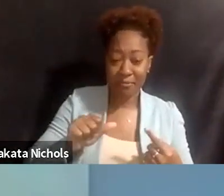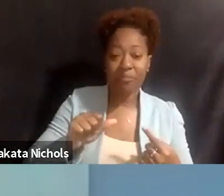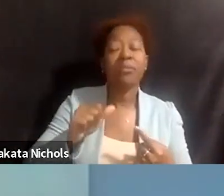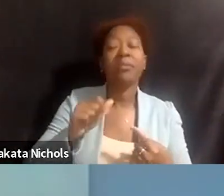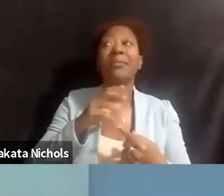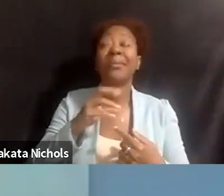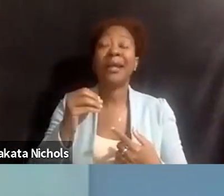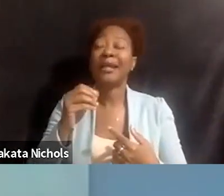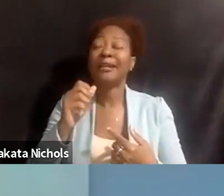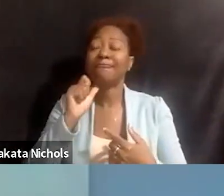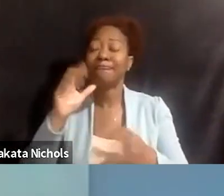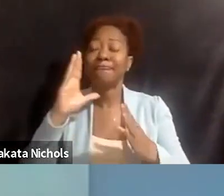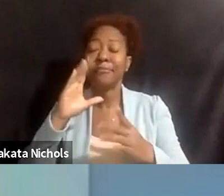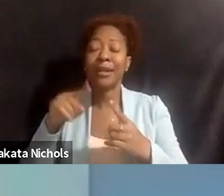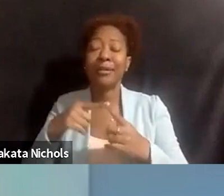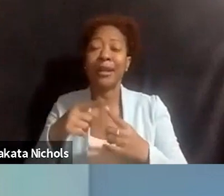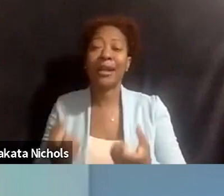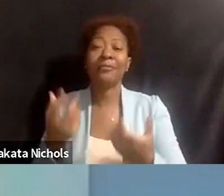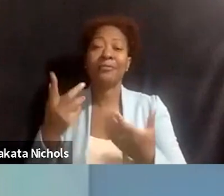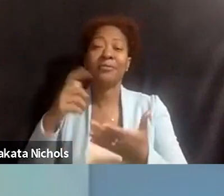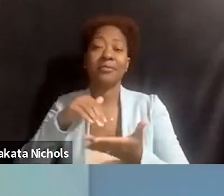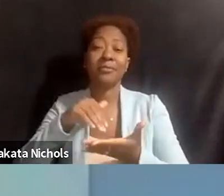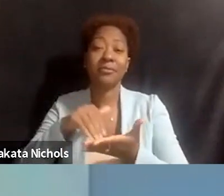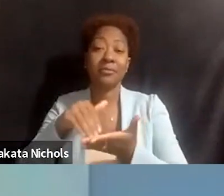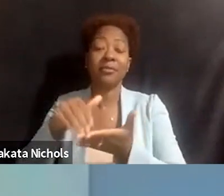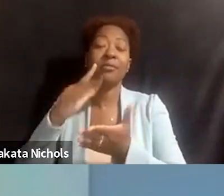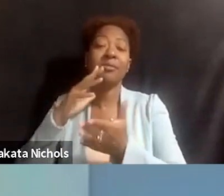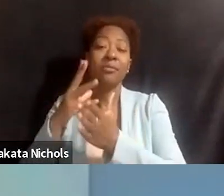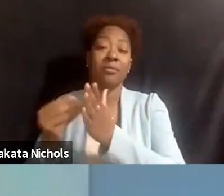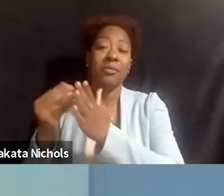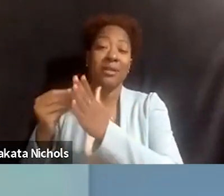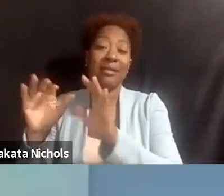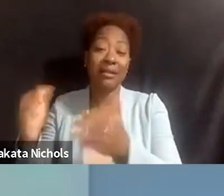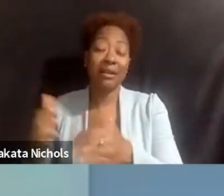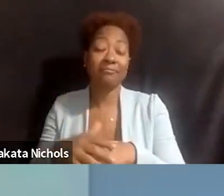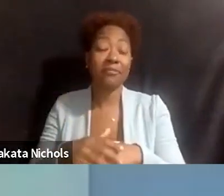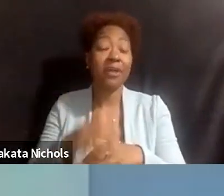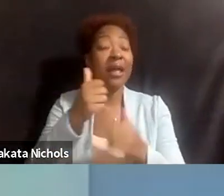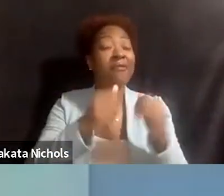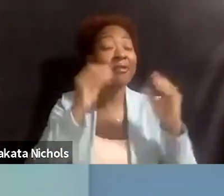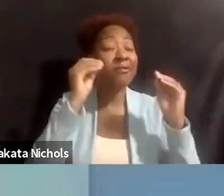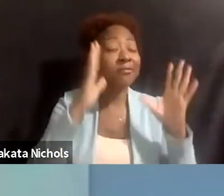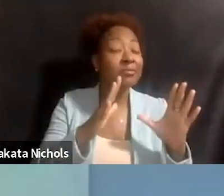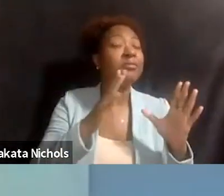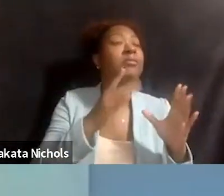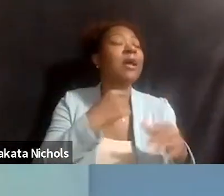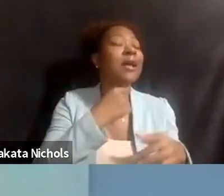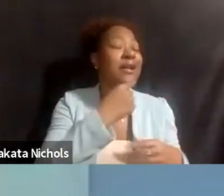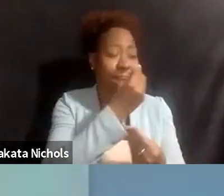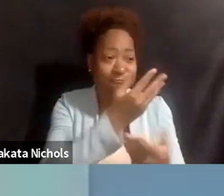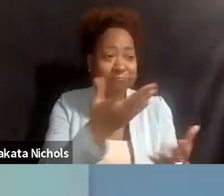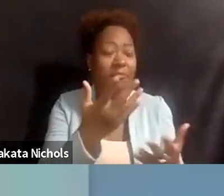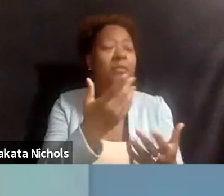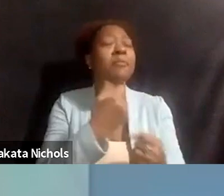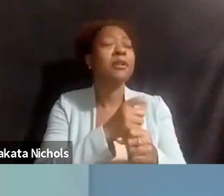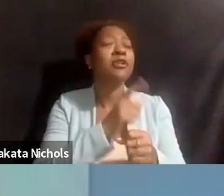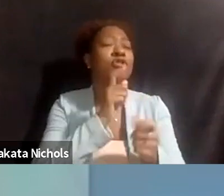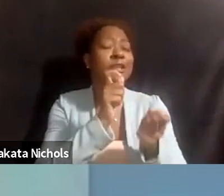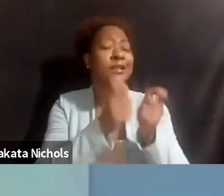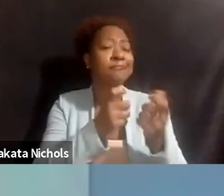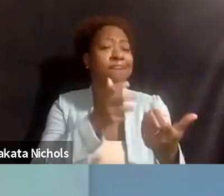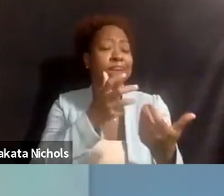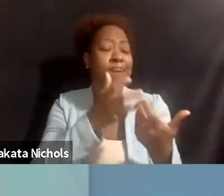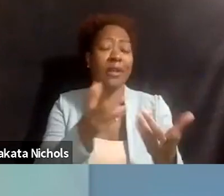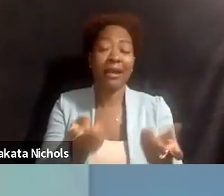class. Every professor who I have disclosed this to made sure that I felt accommodated in their classroom by allowing me to take the breaks I